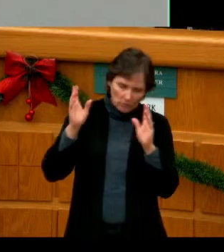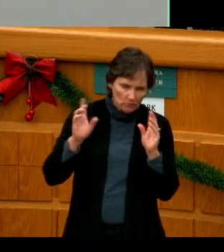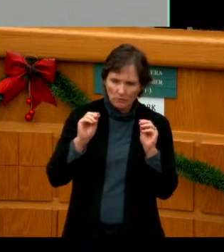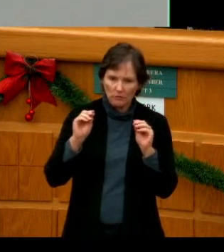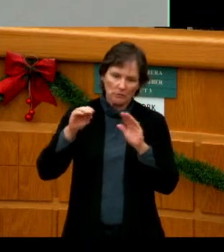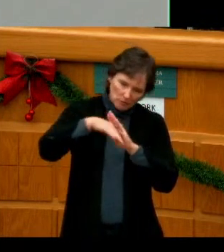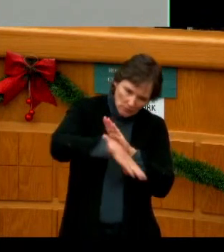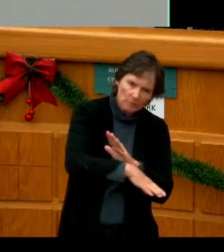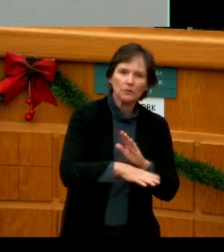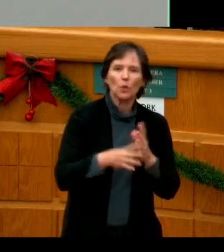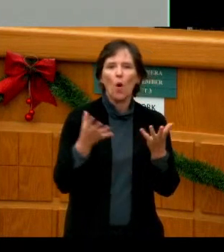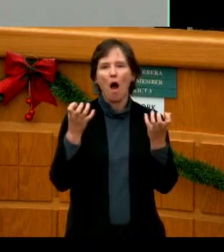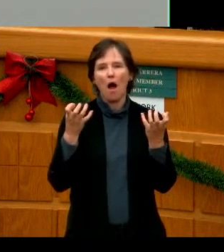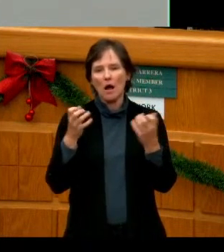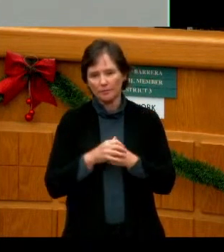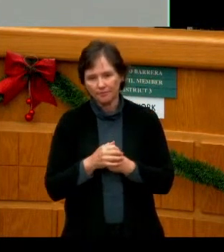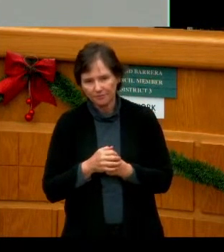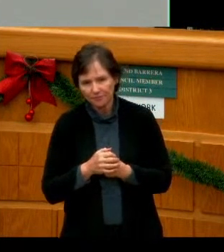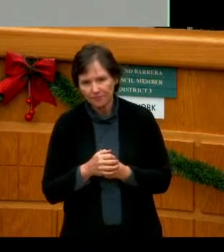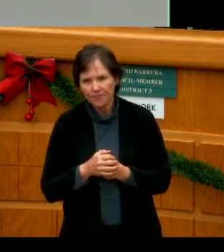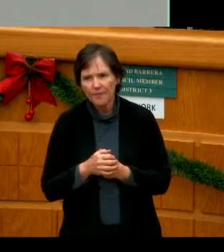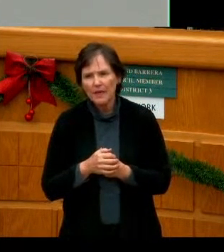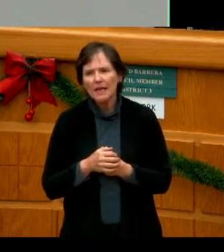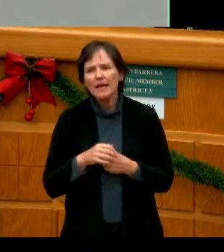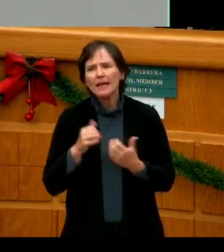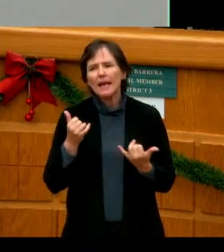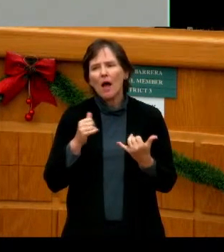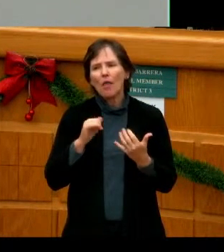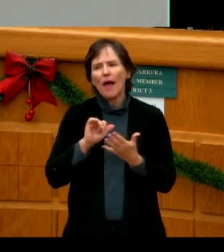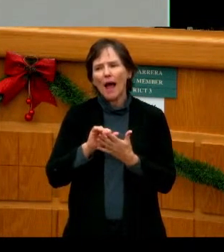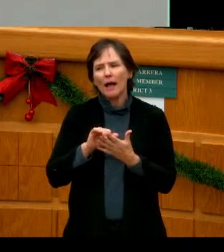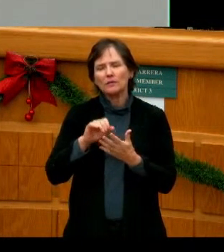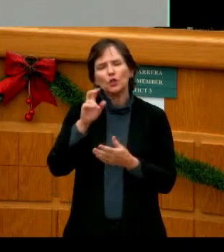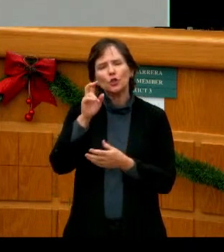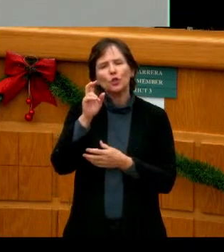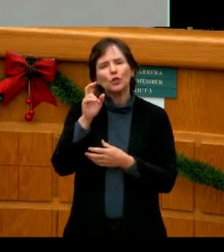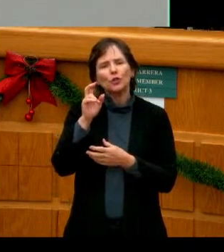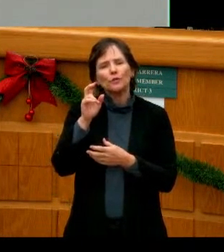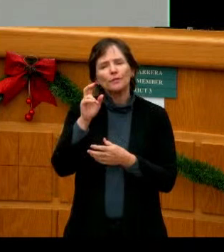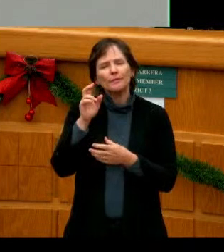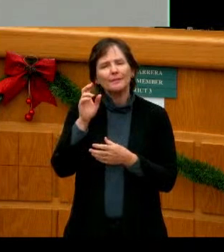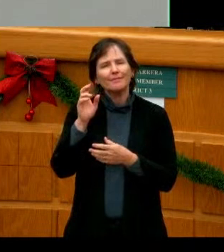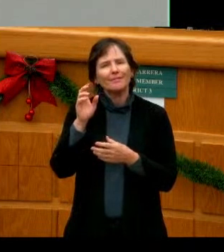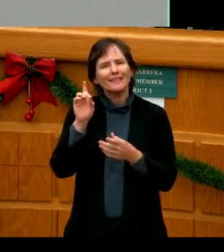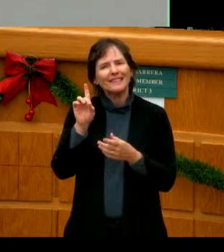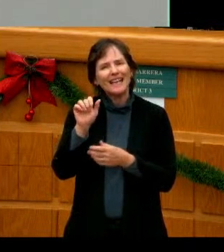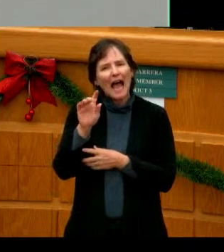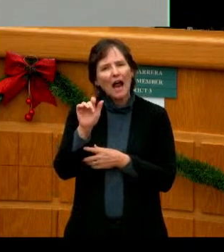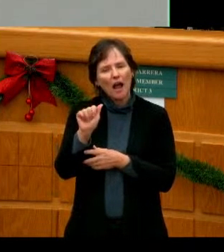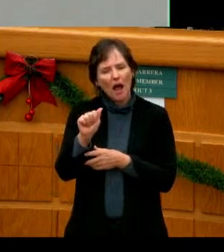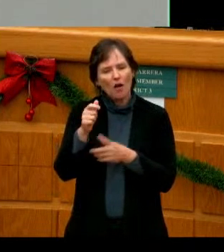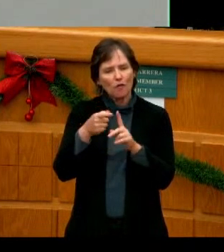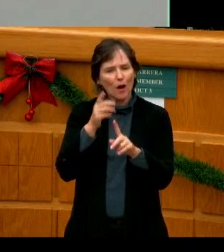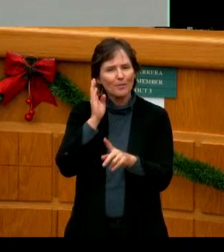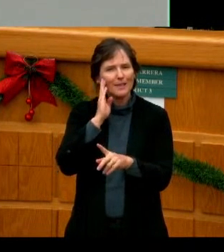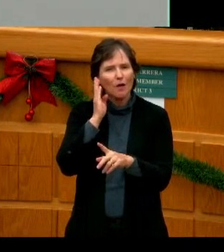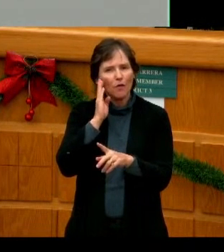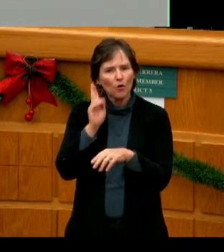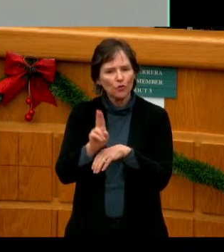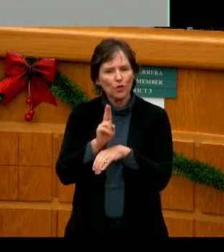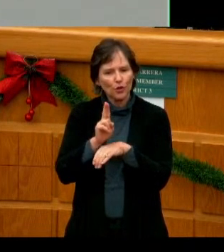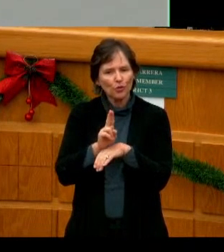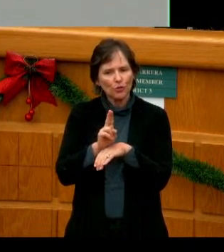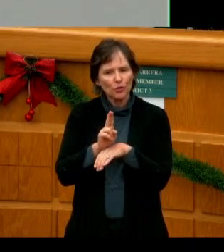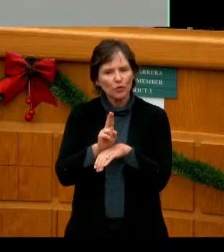The last thing that I want to show you is some travel patterns. It takes a little while to get the cell phone data for travel patterns